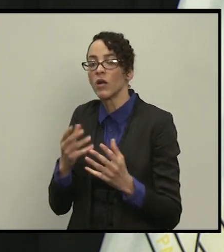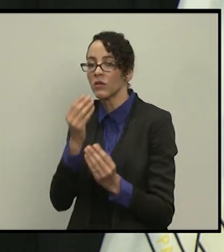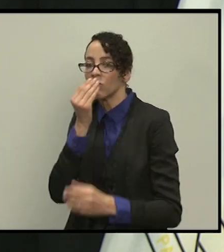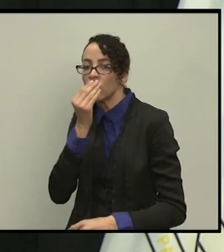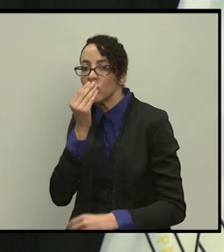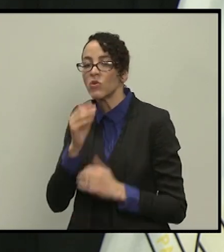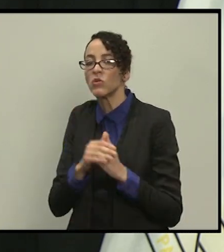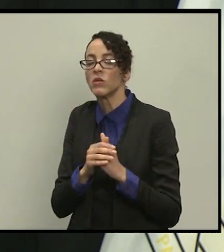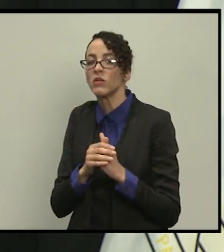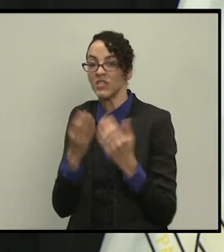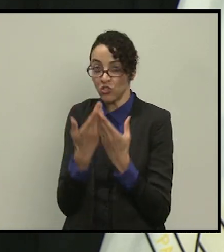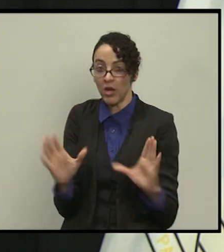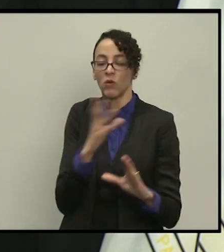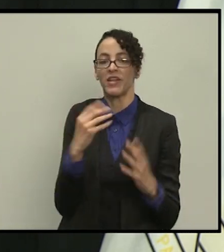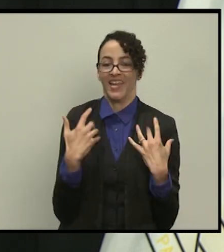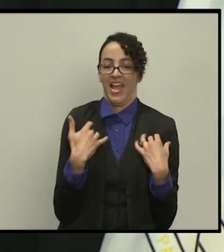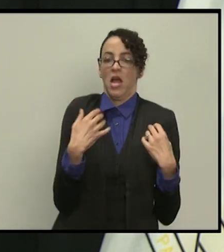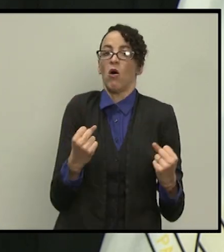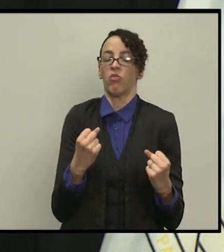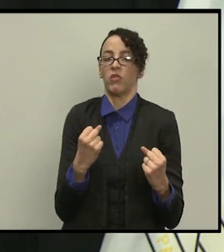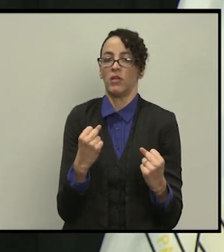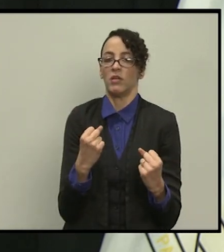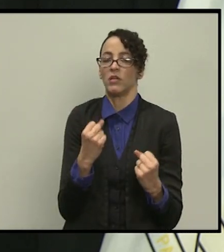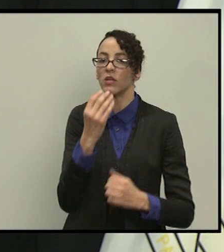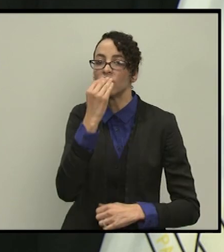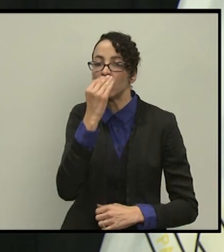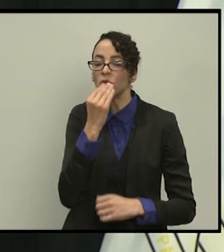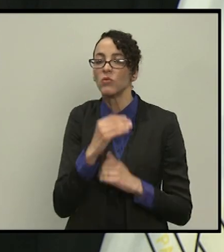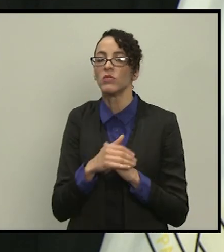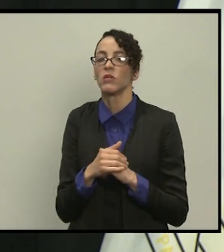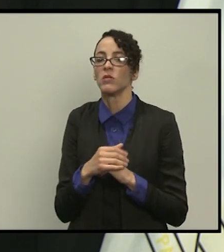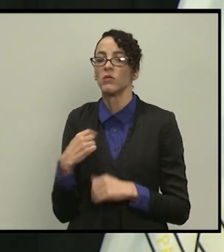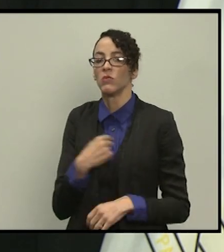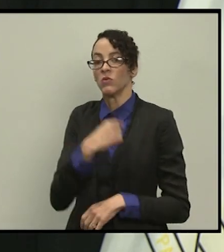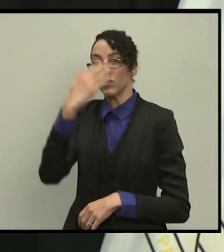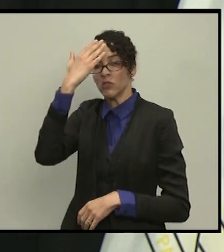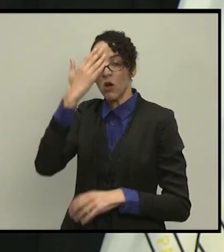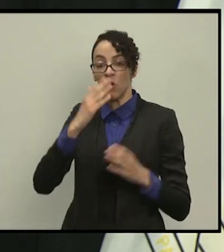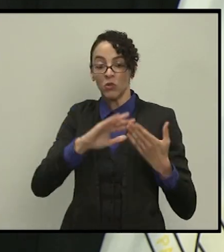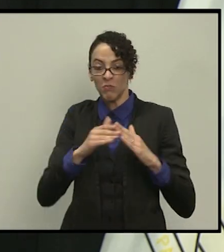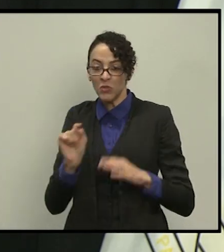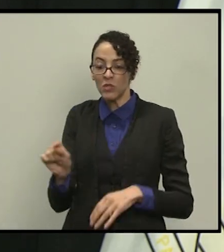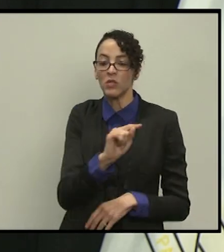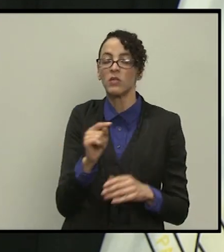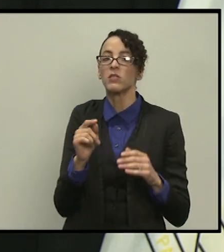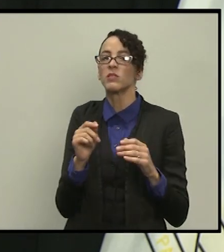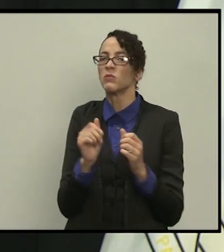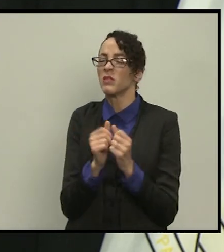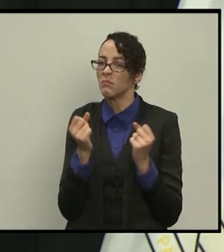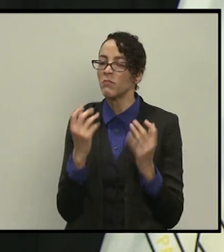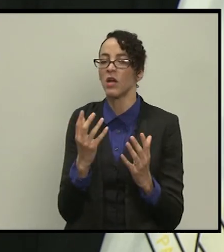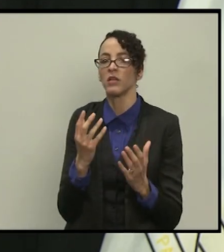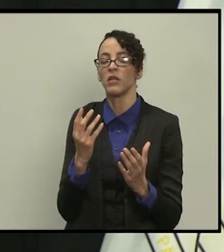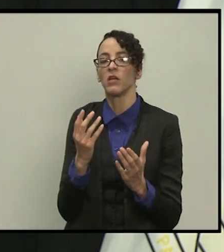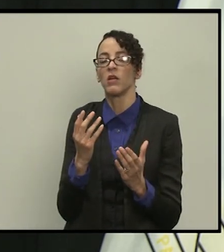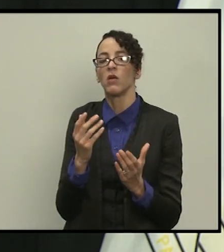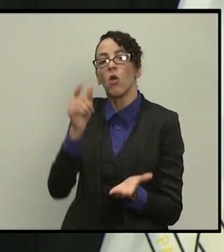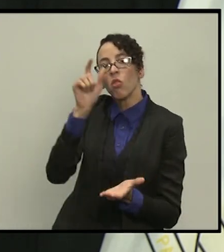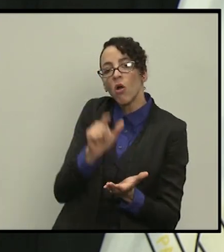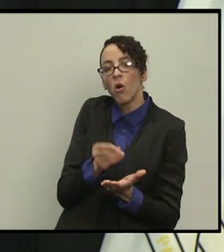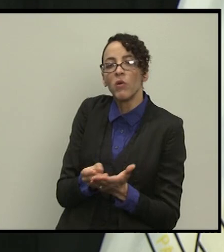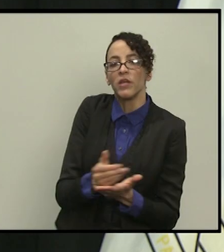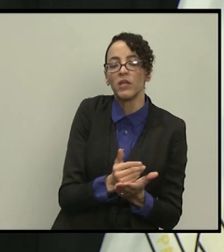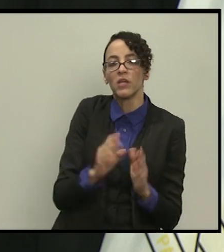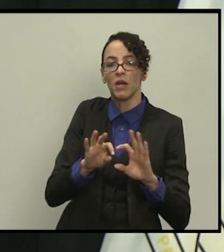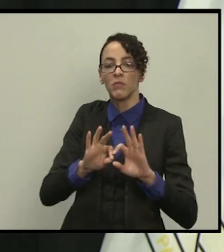also healthy food. And we know that communities where we have a lot of low-income families, where people have